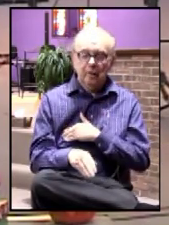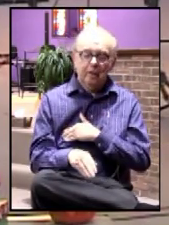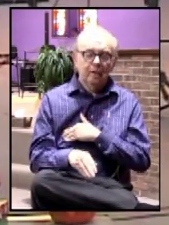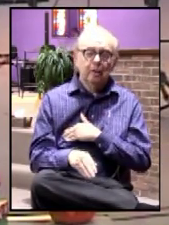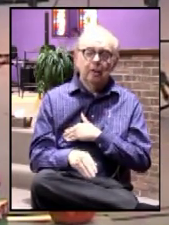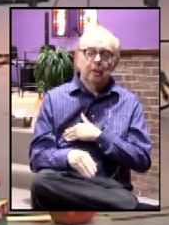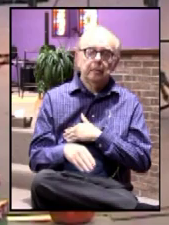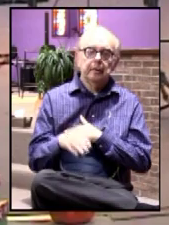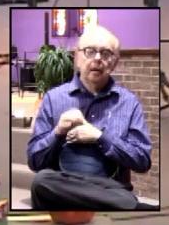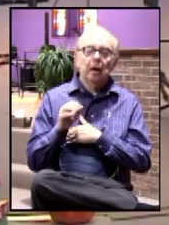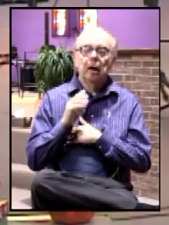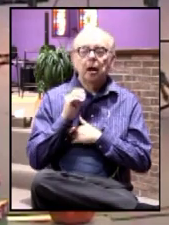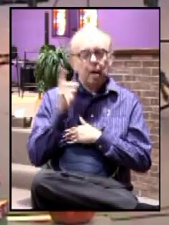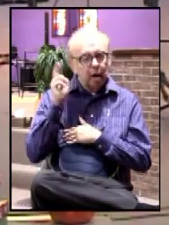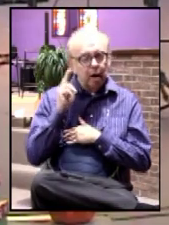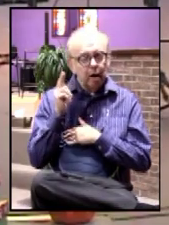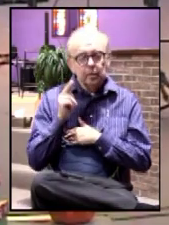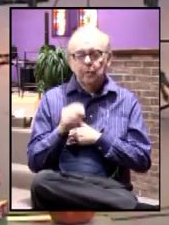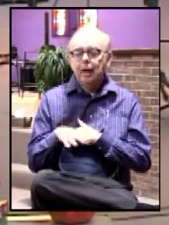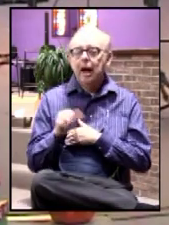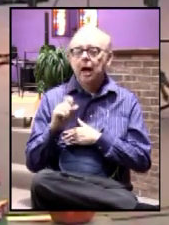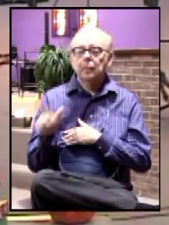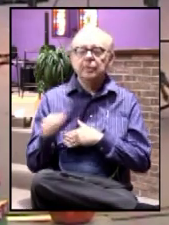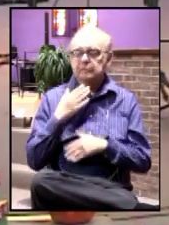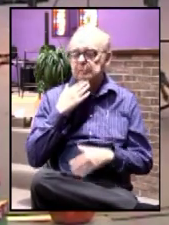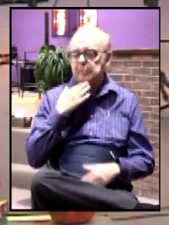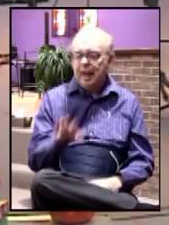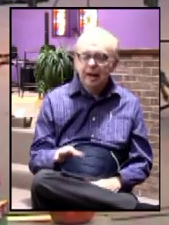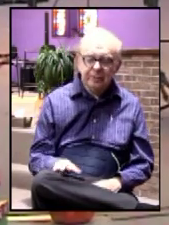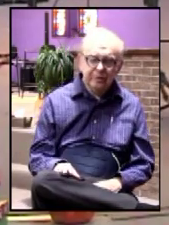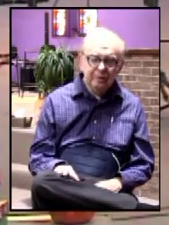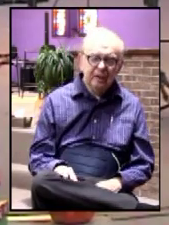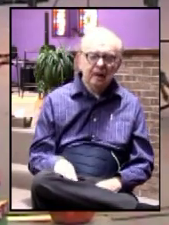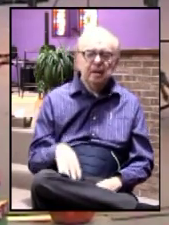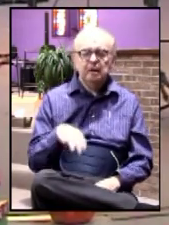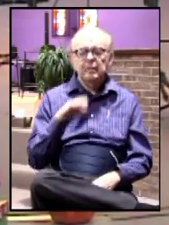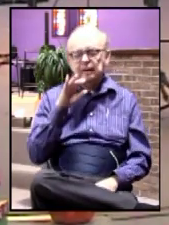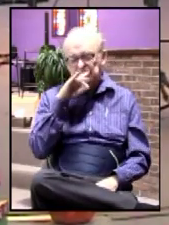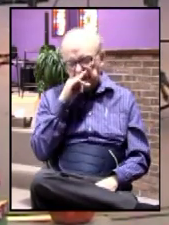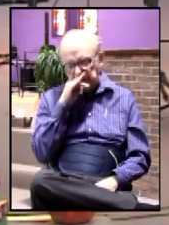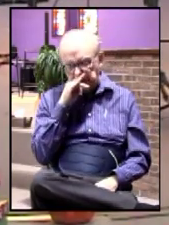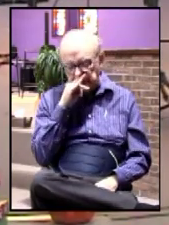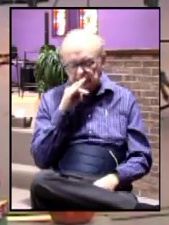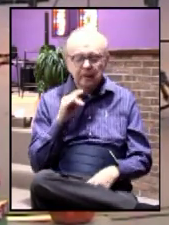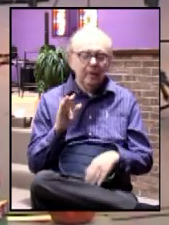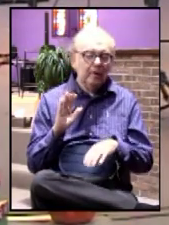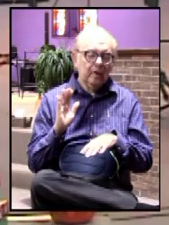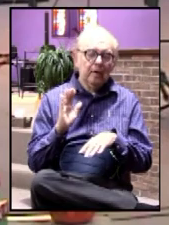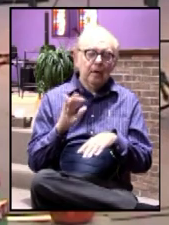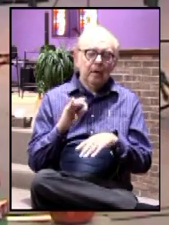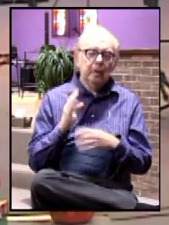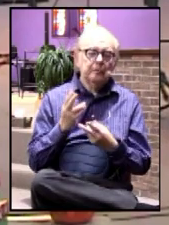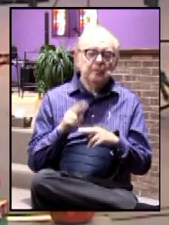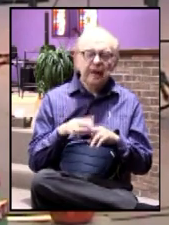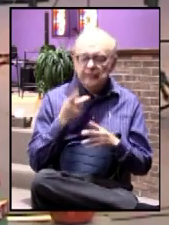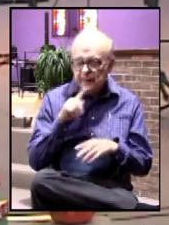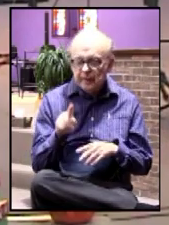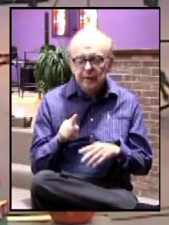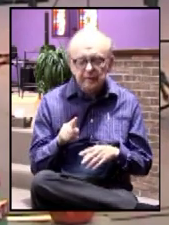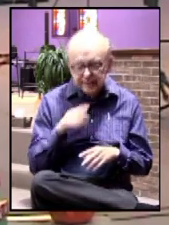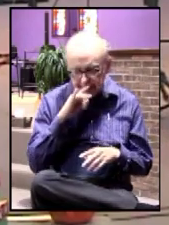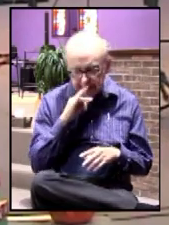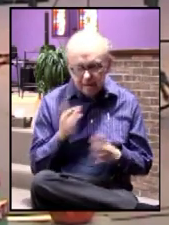the meanest snot in the world. He would belittle the kids. He would have them